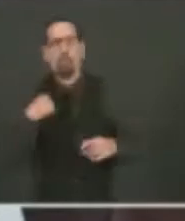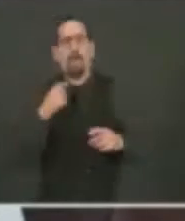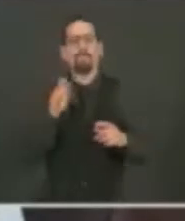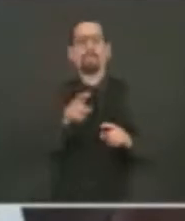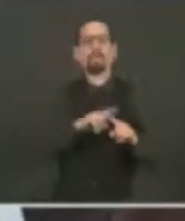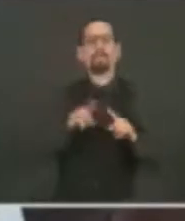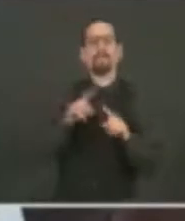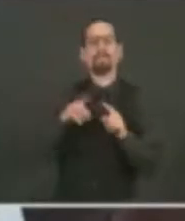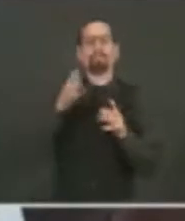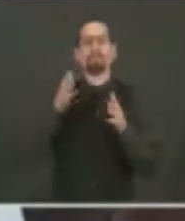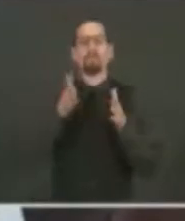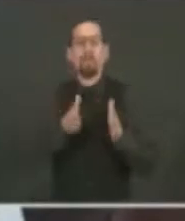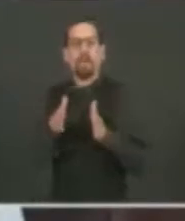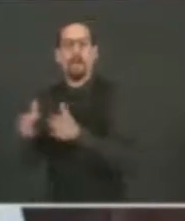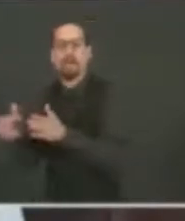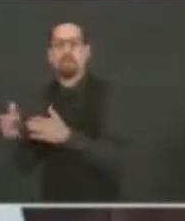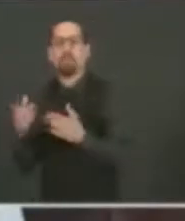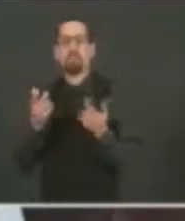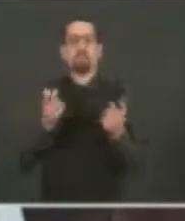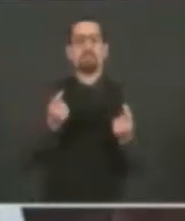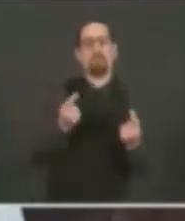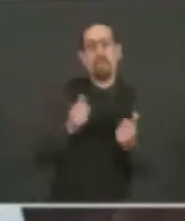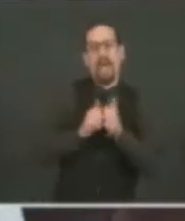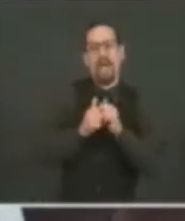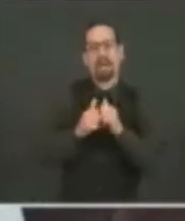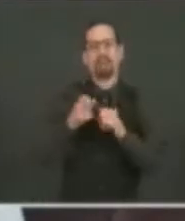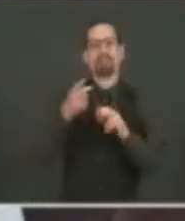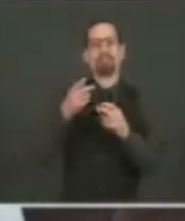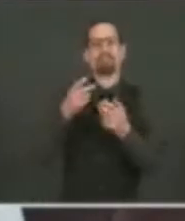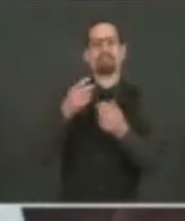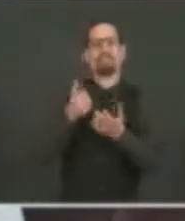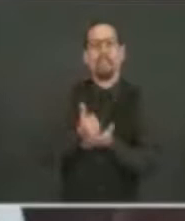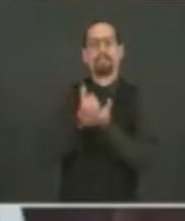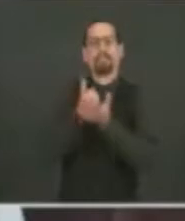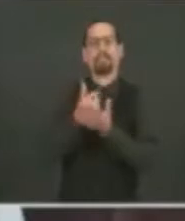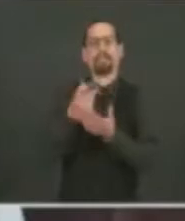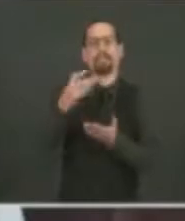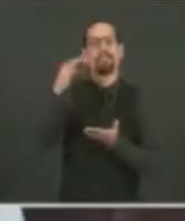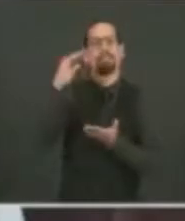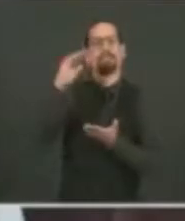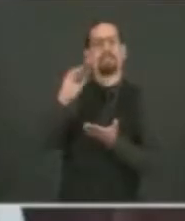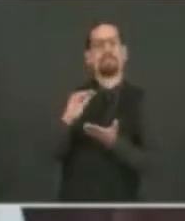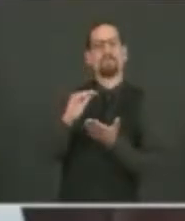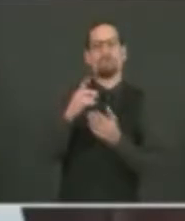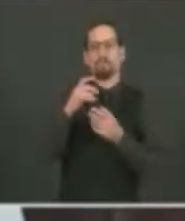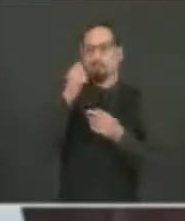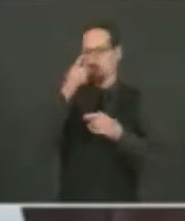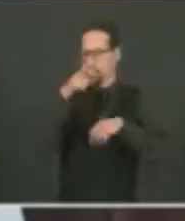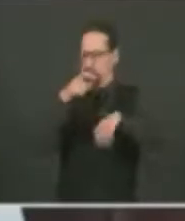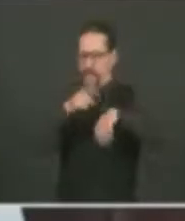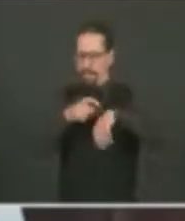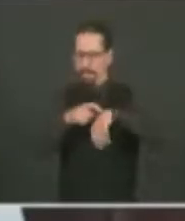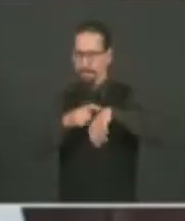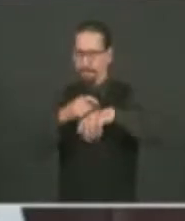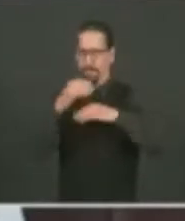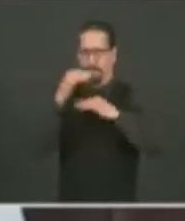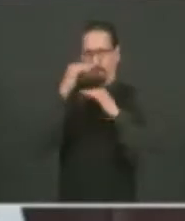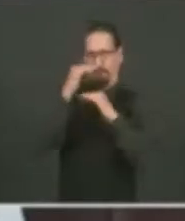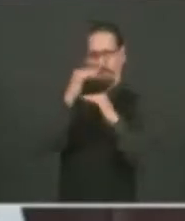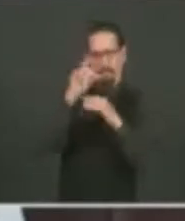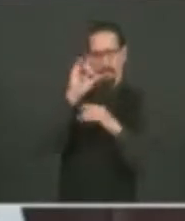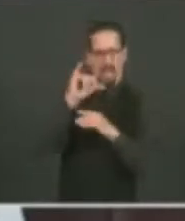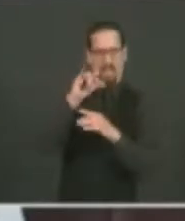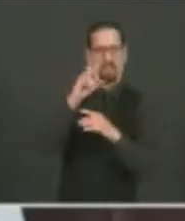help increase that compliance by allowing for structured times when they can take their mask